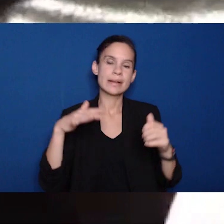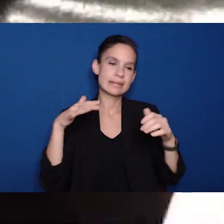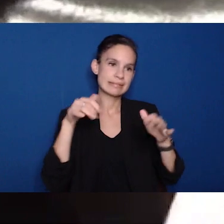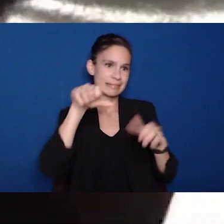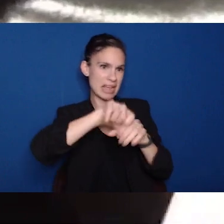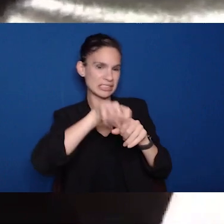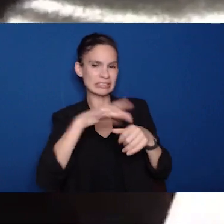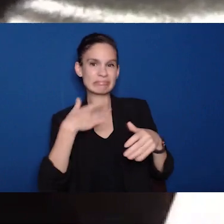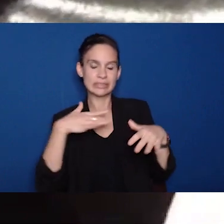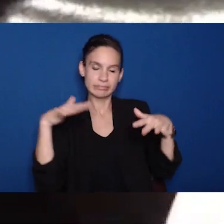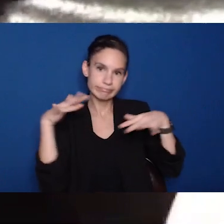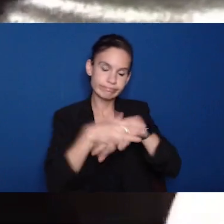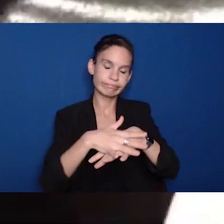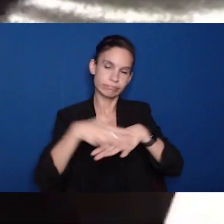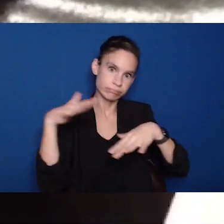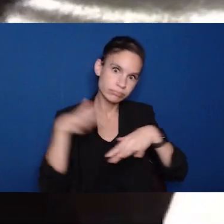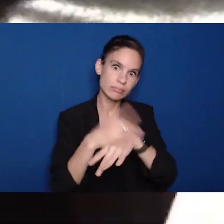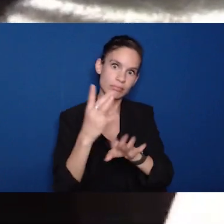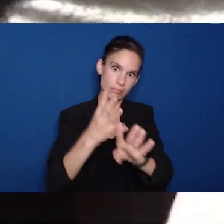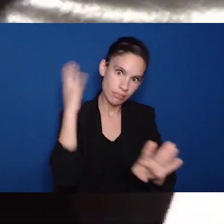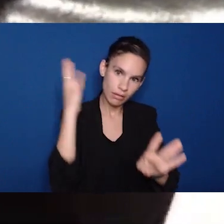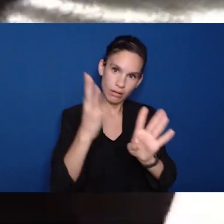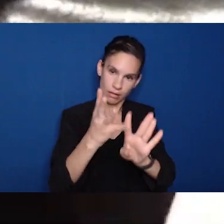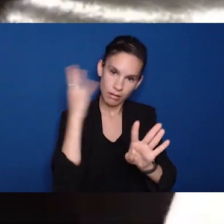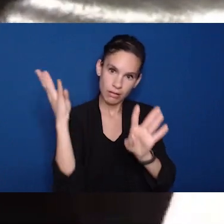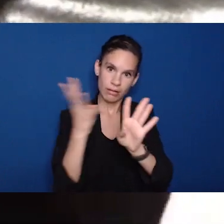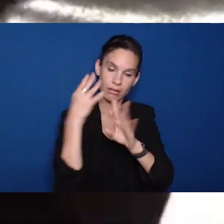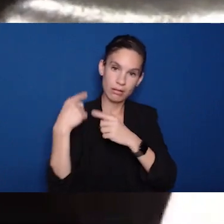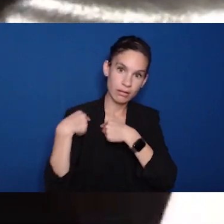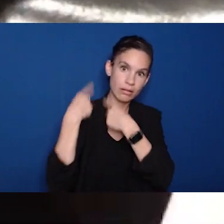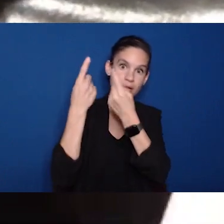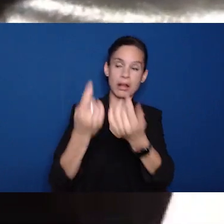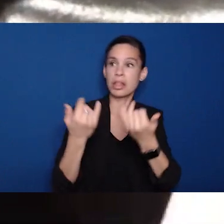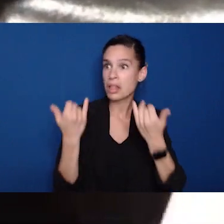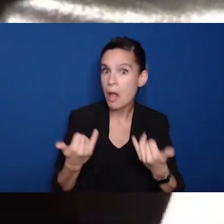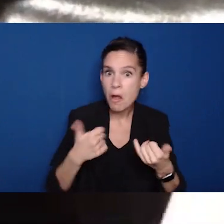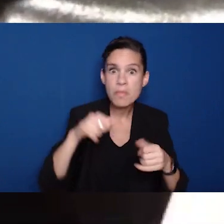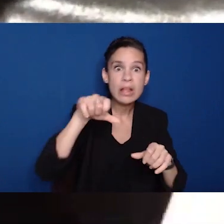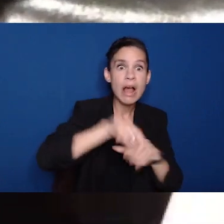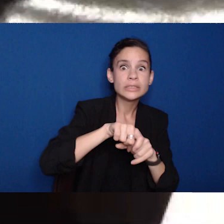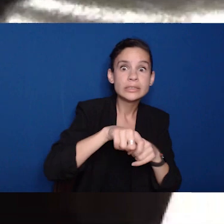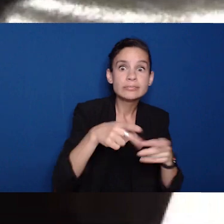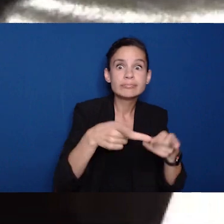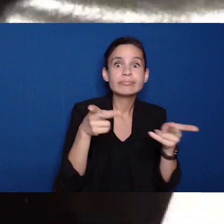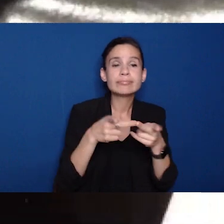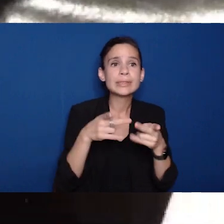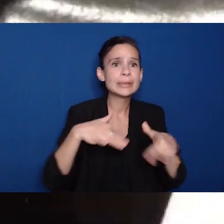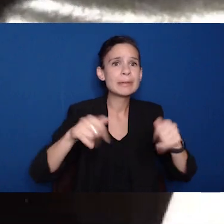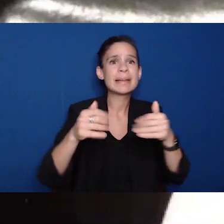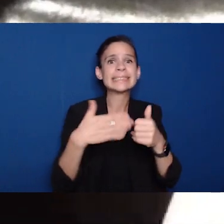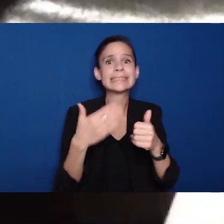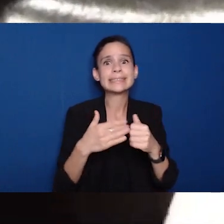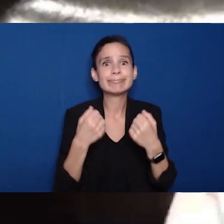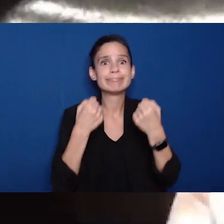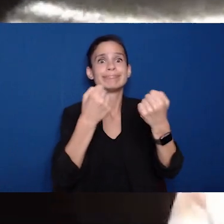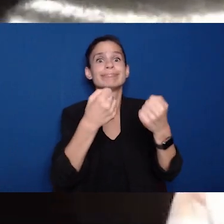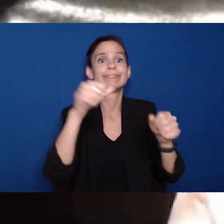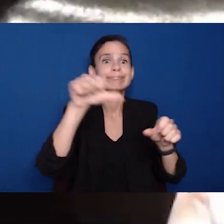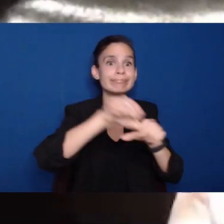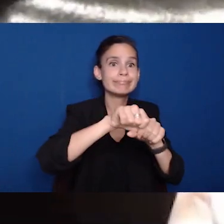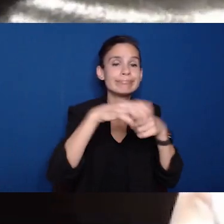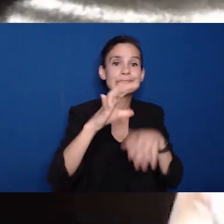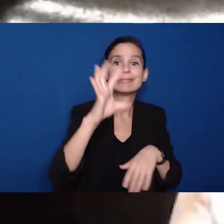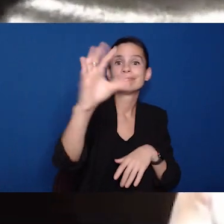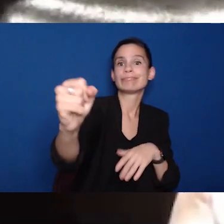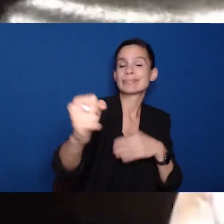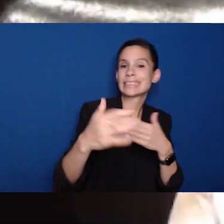is available. You just drive into a gas station and fill up your tank. But you know what? The bottom part of the